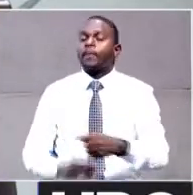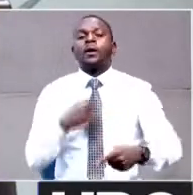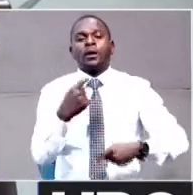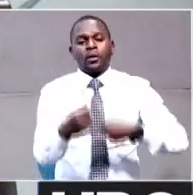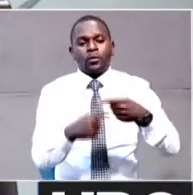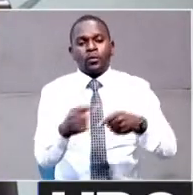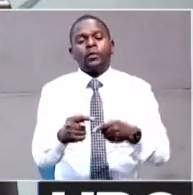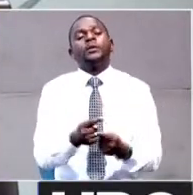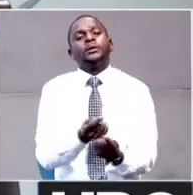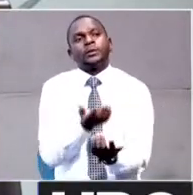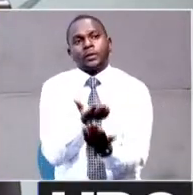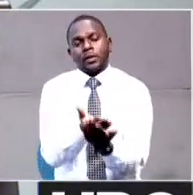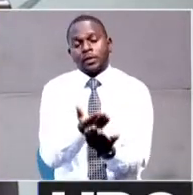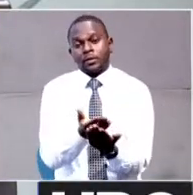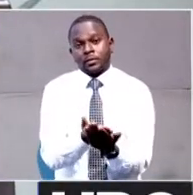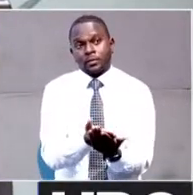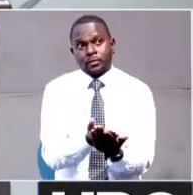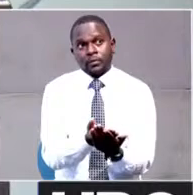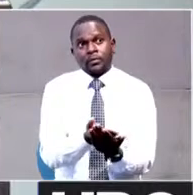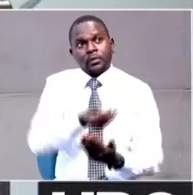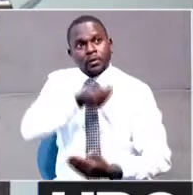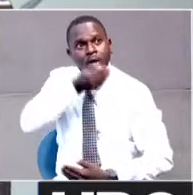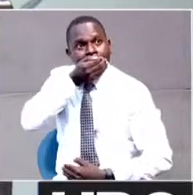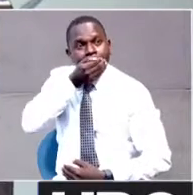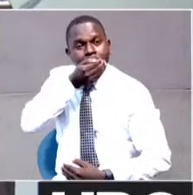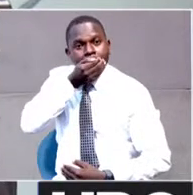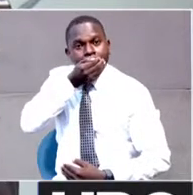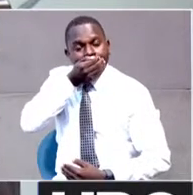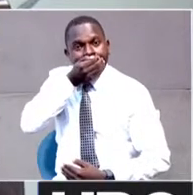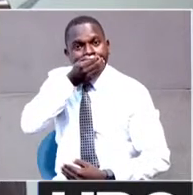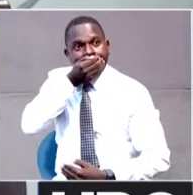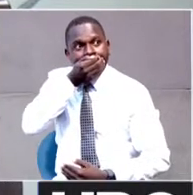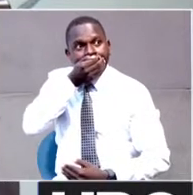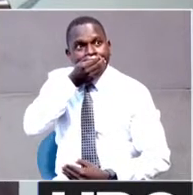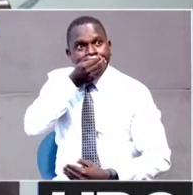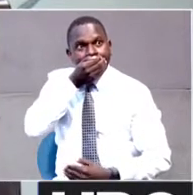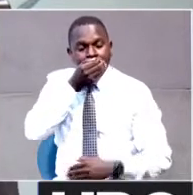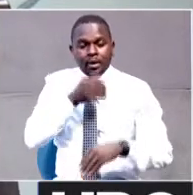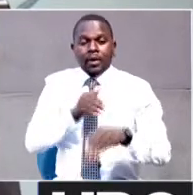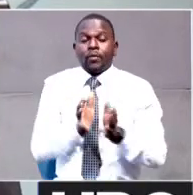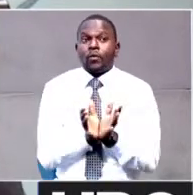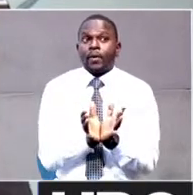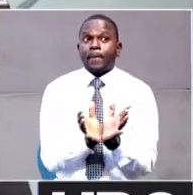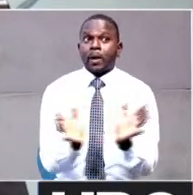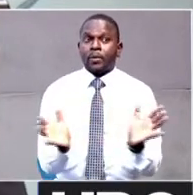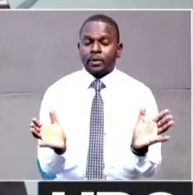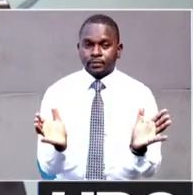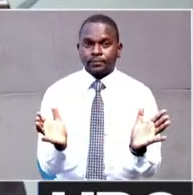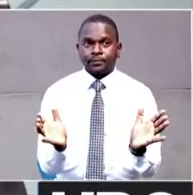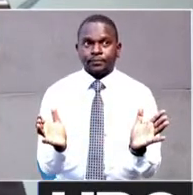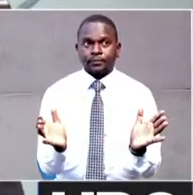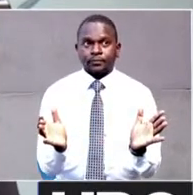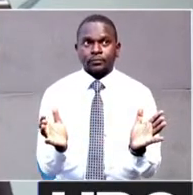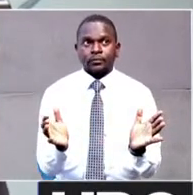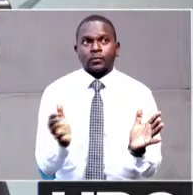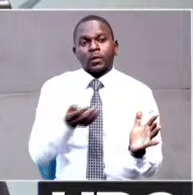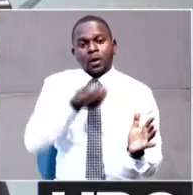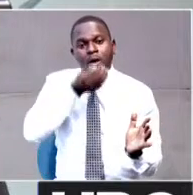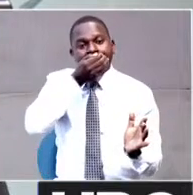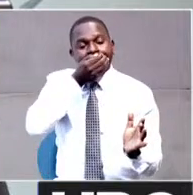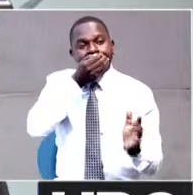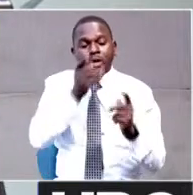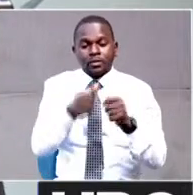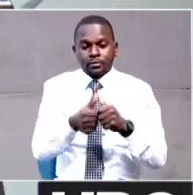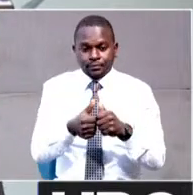to require you to put on masks when you are in public and put them on